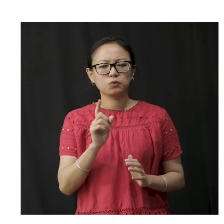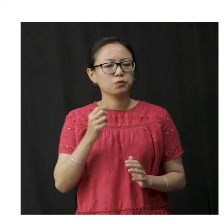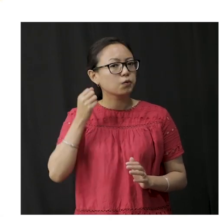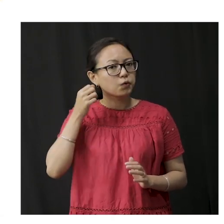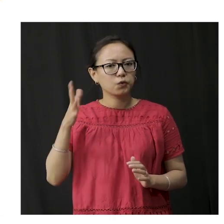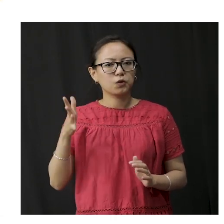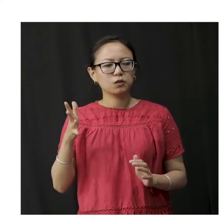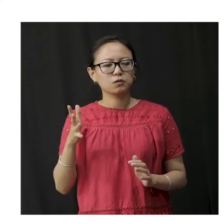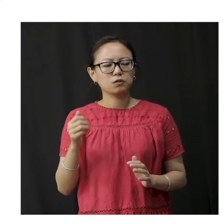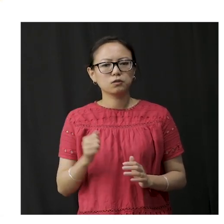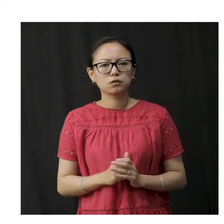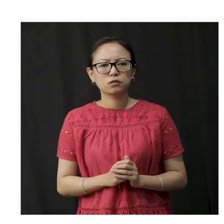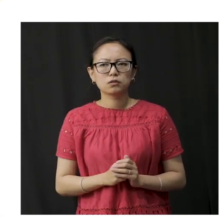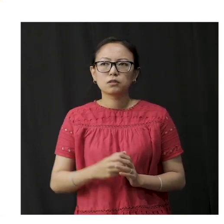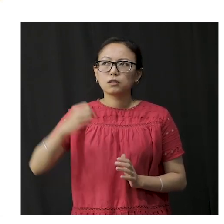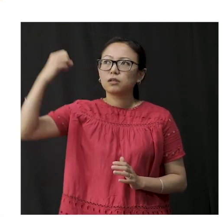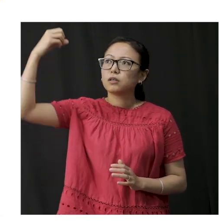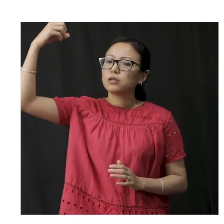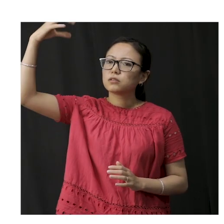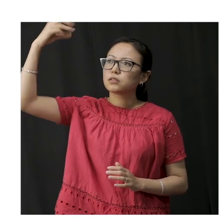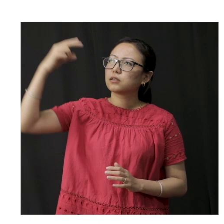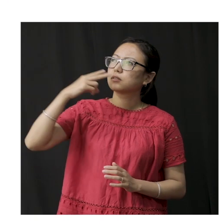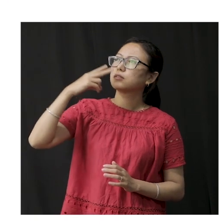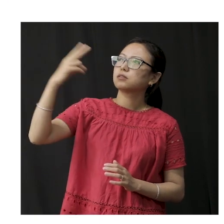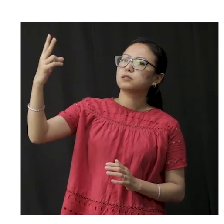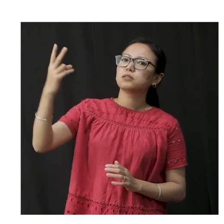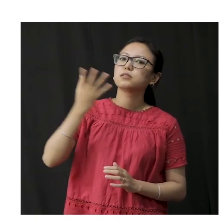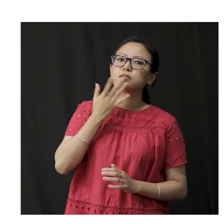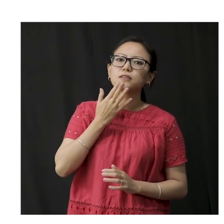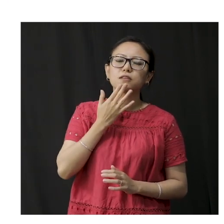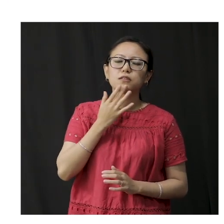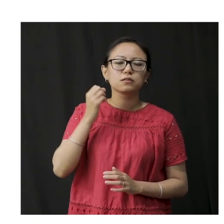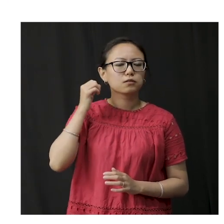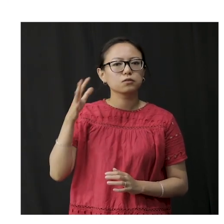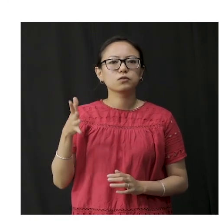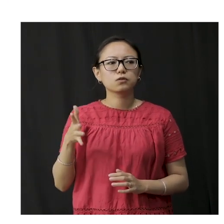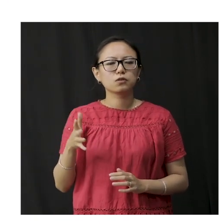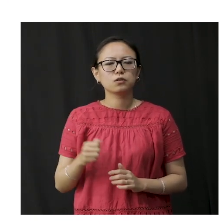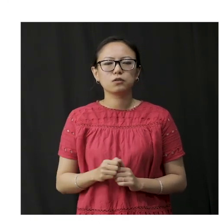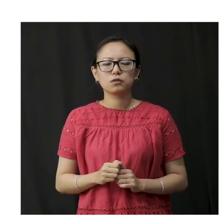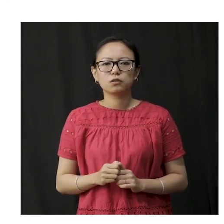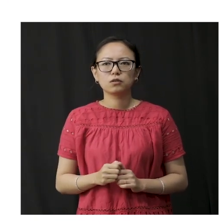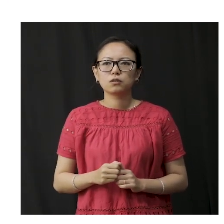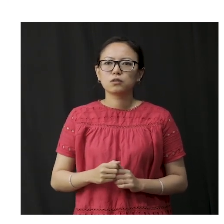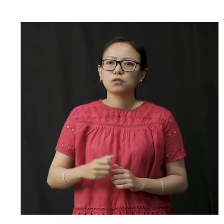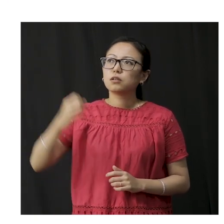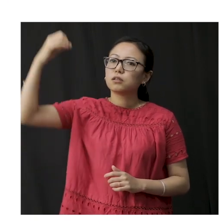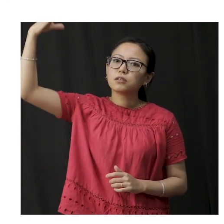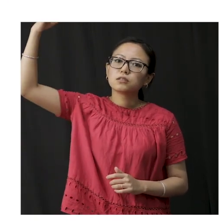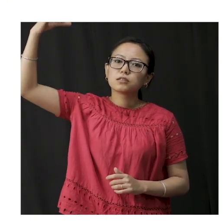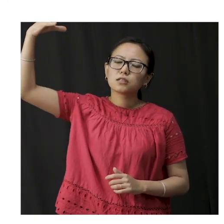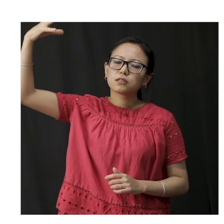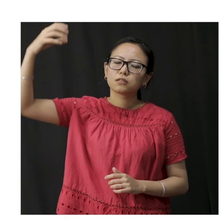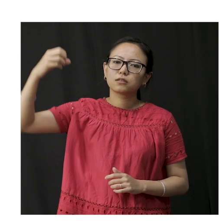sun, when it shines, it appears golden in color. See, what does the sun do? The